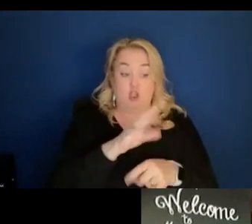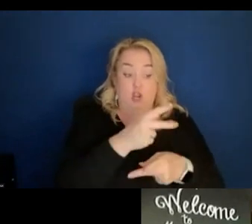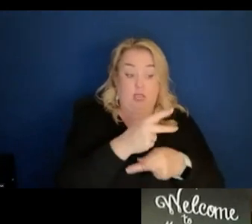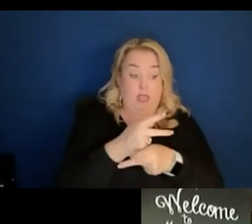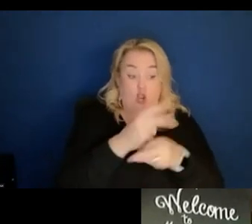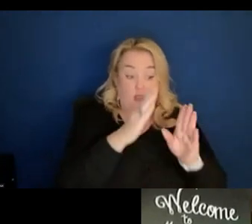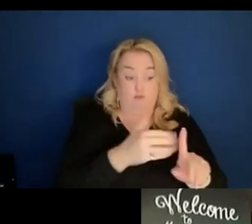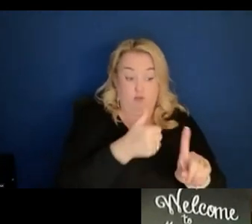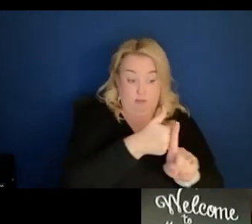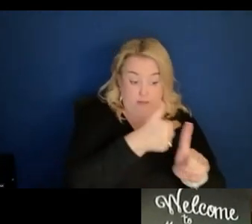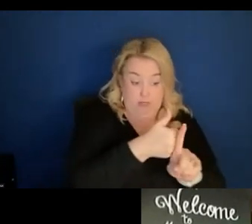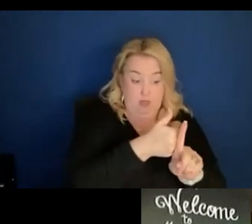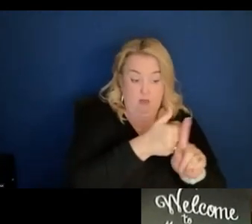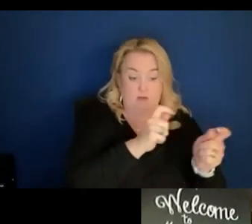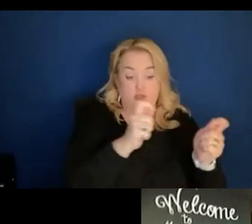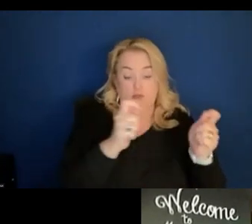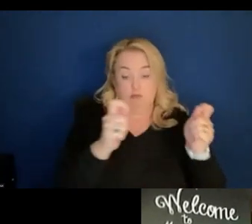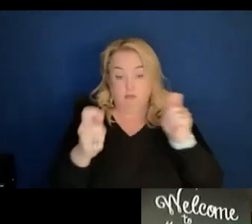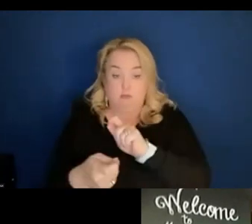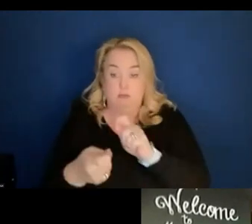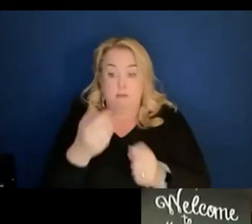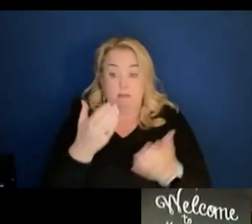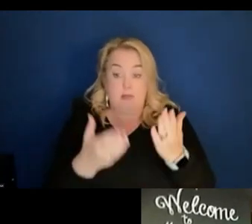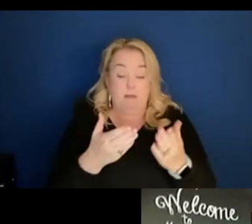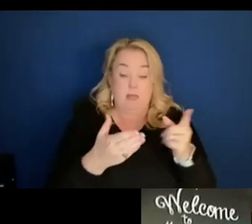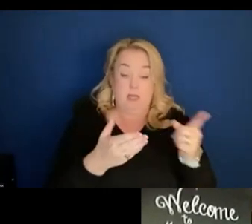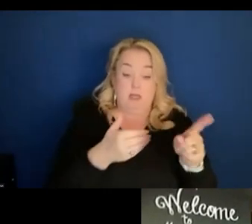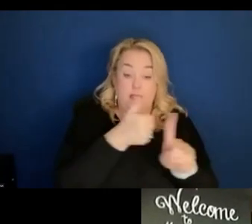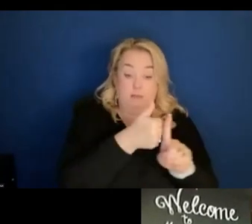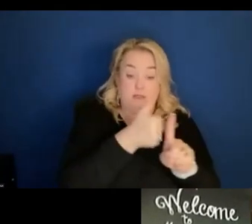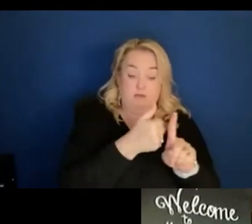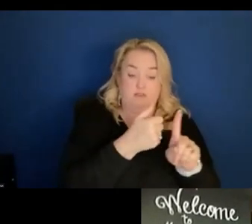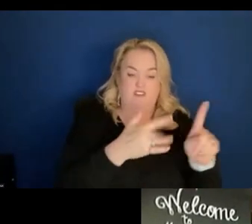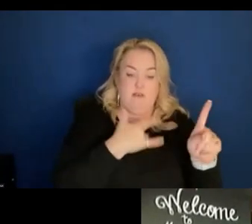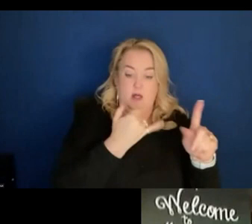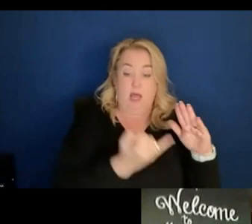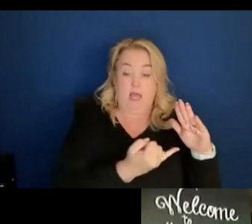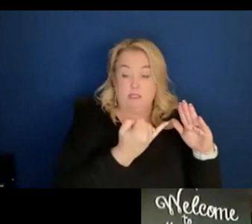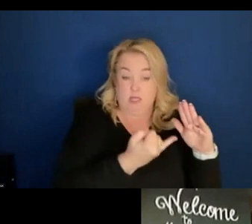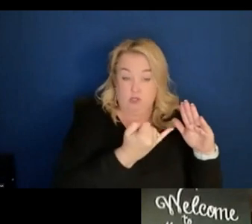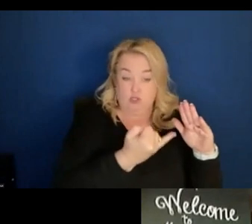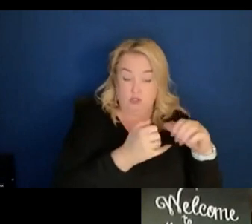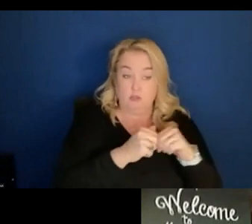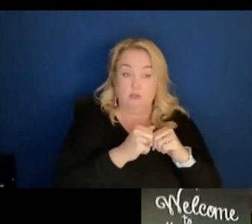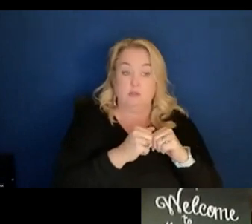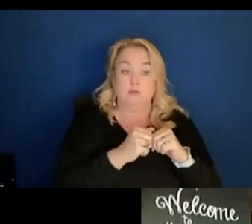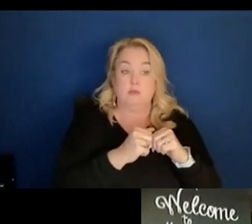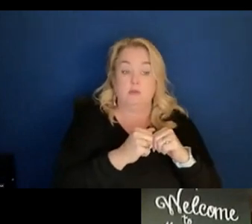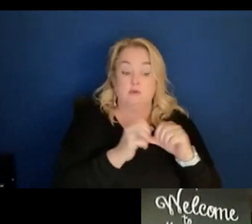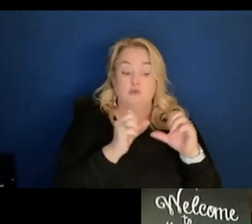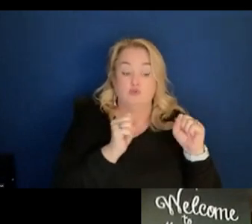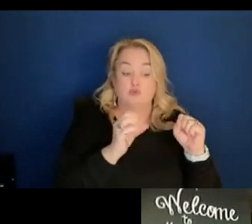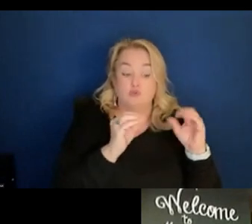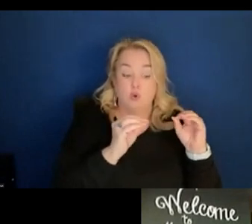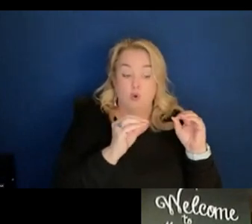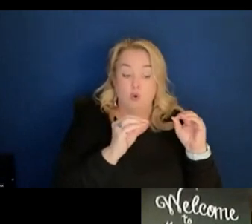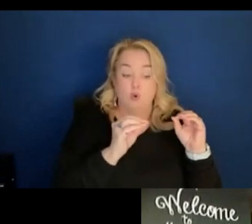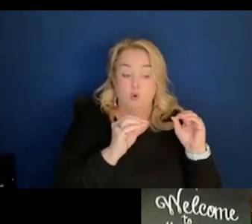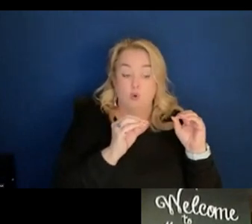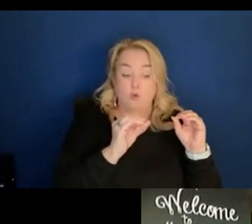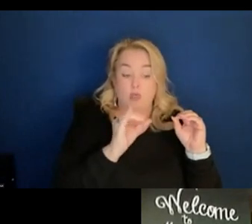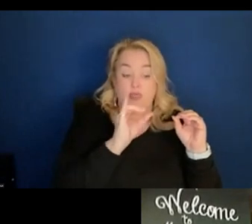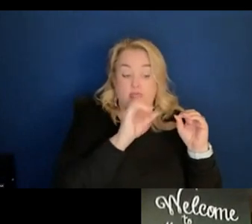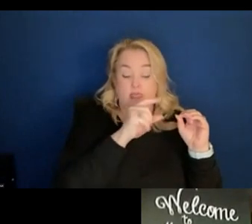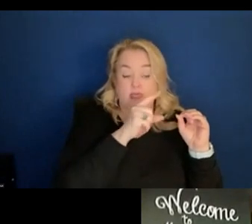journey, during which they may themselves have been very isolated. And so they're, you know,